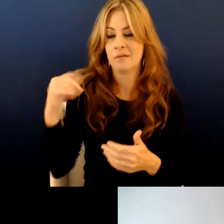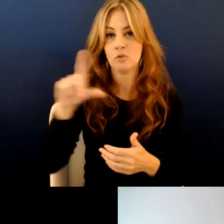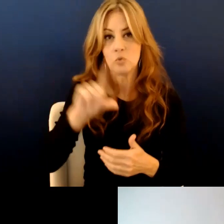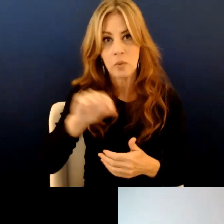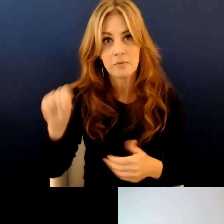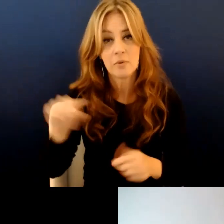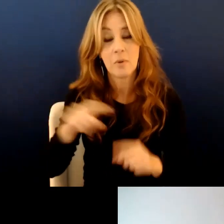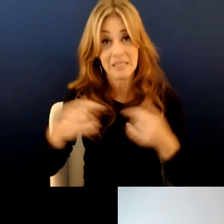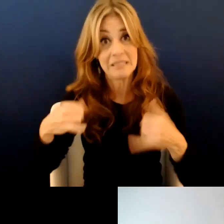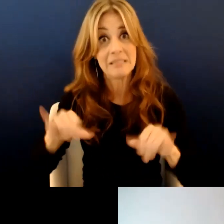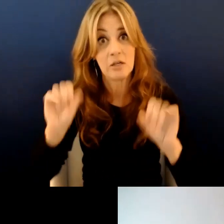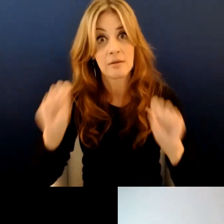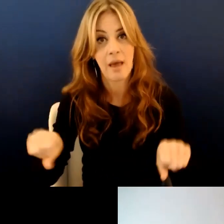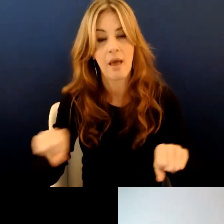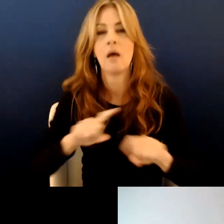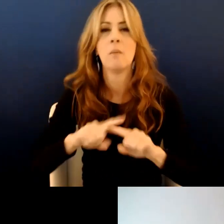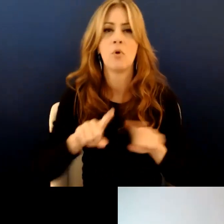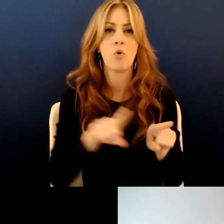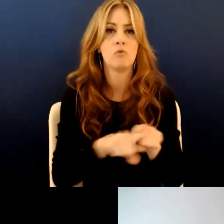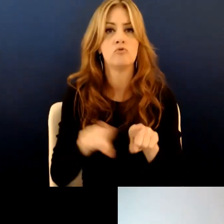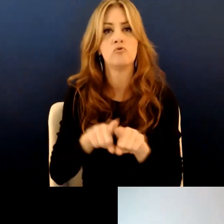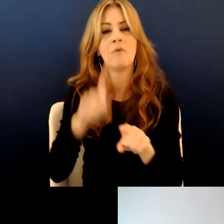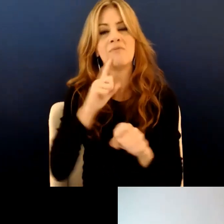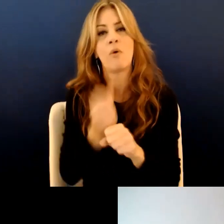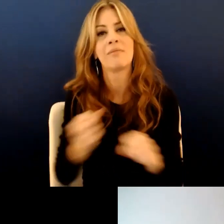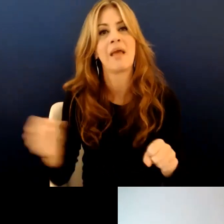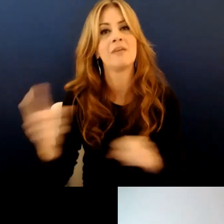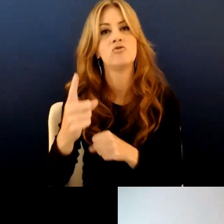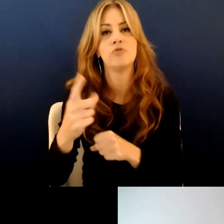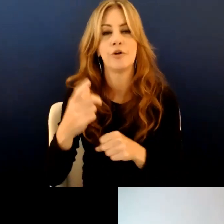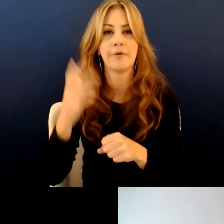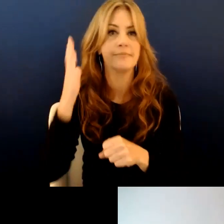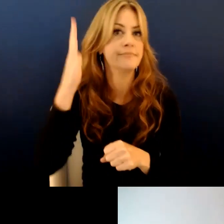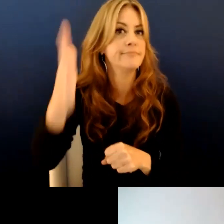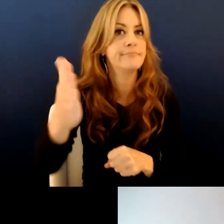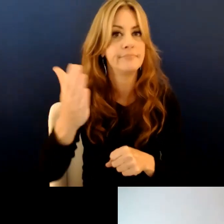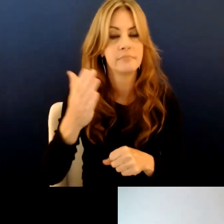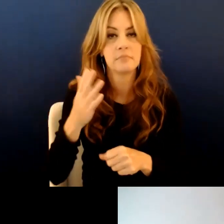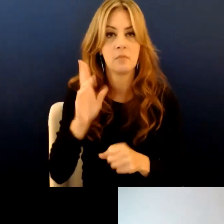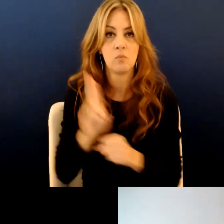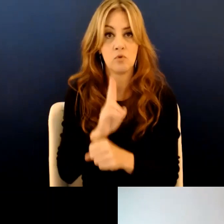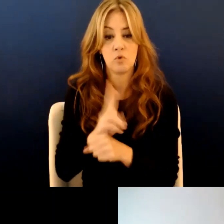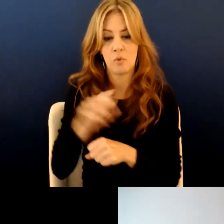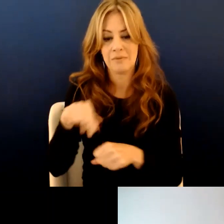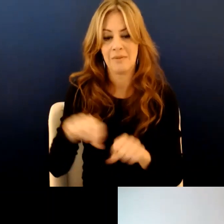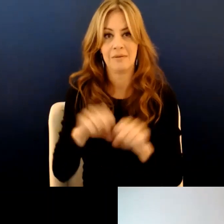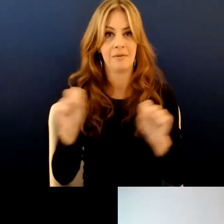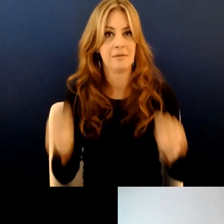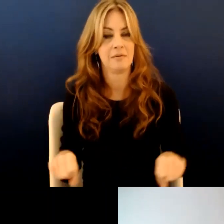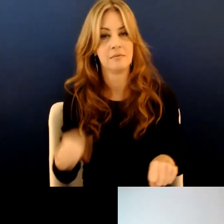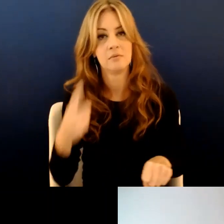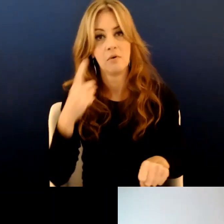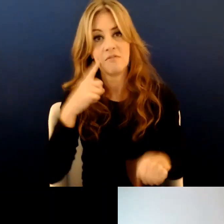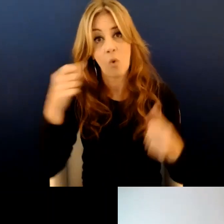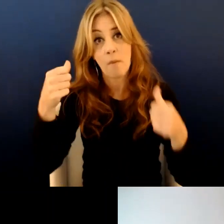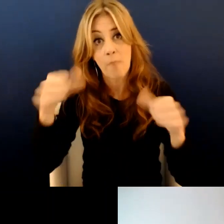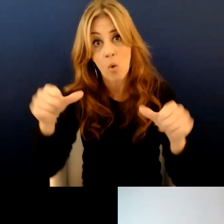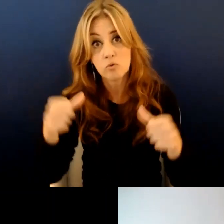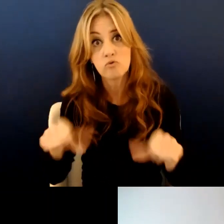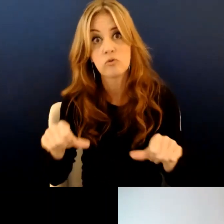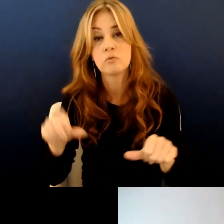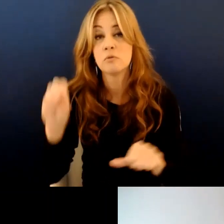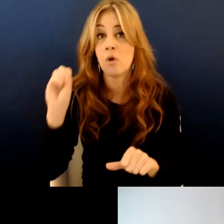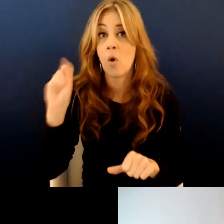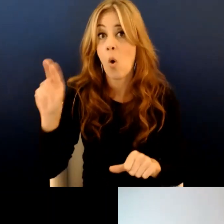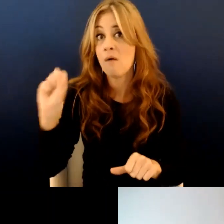for 2020, but also 2021 and beyond, because we'll be using the system for posters on site